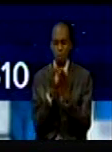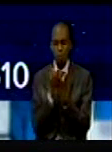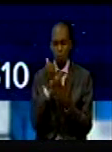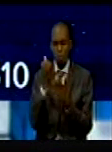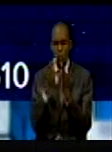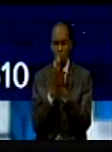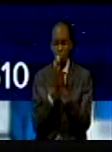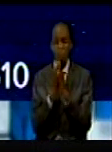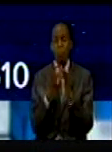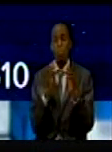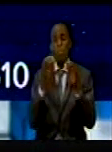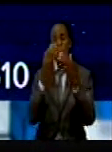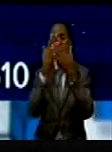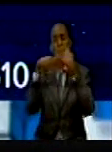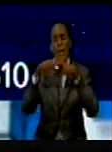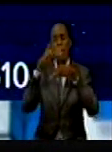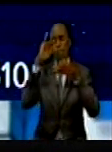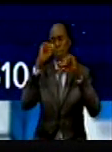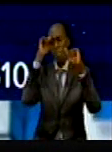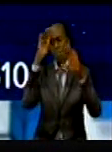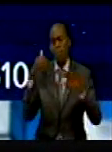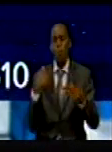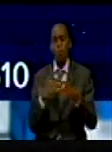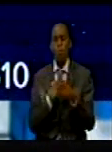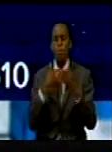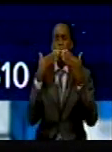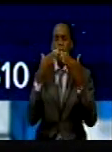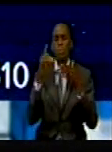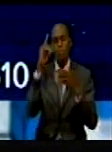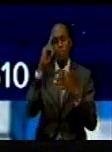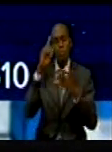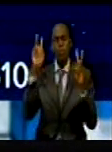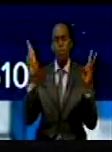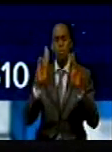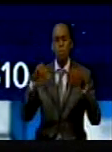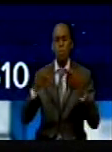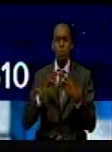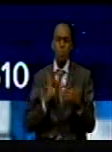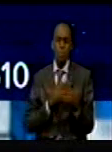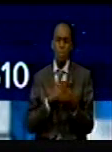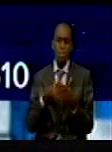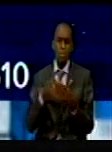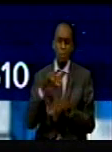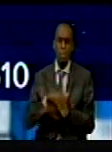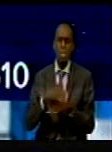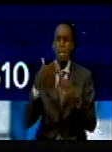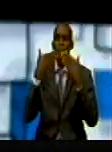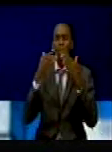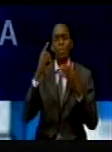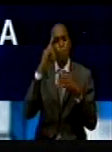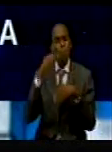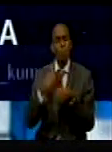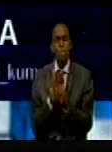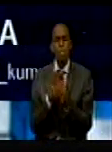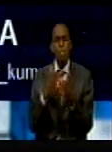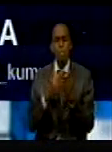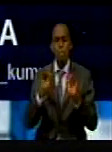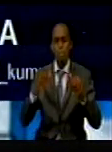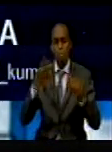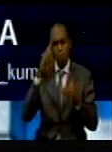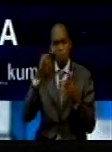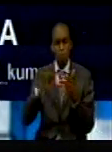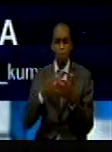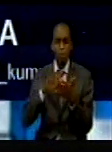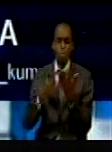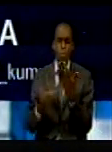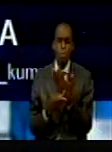Heavenly Father, we are grateful to you for the victory you've given us tonight. Thank you, Lord, for making it possible for this program to hold. Thank you, Lord,